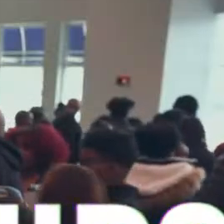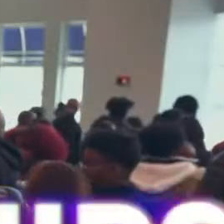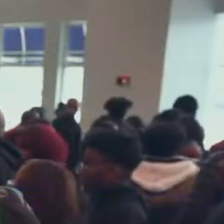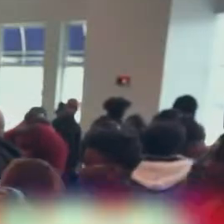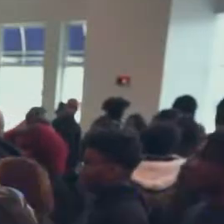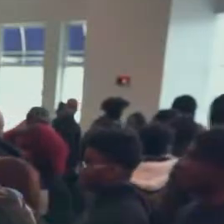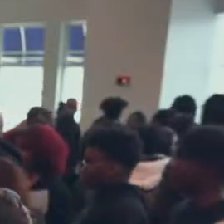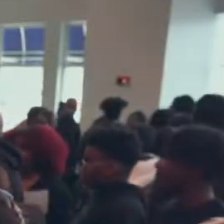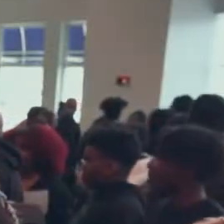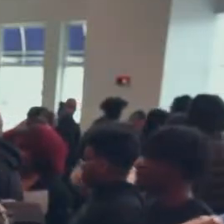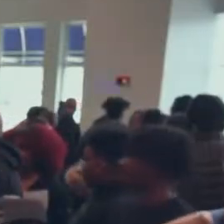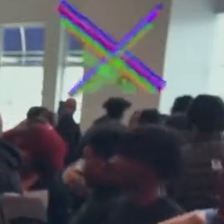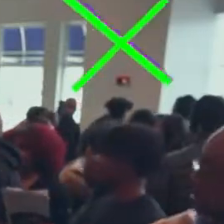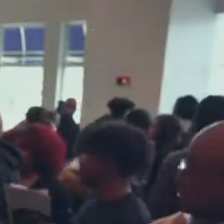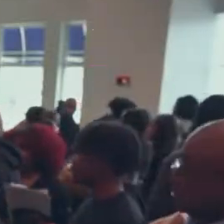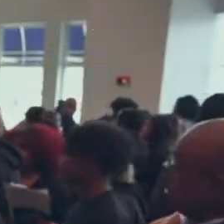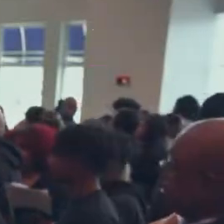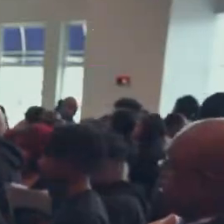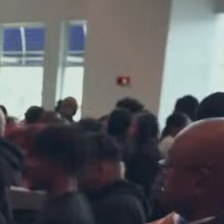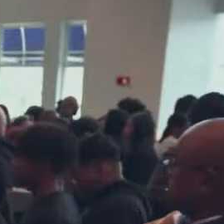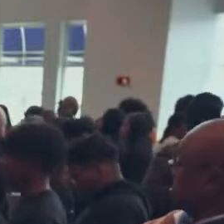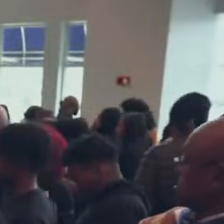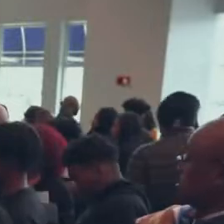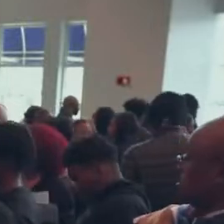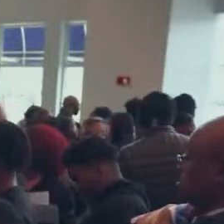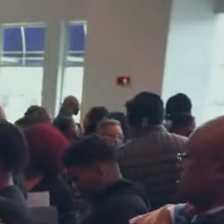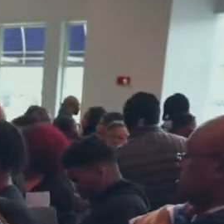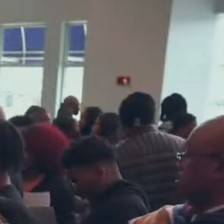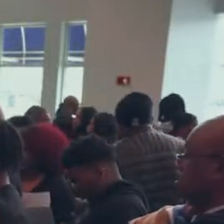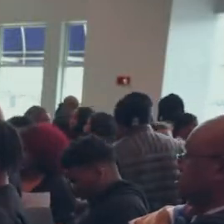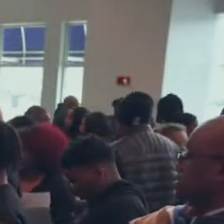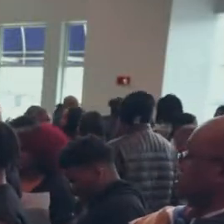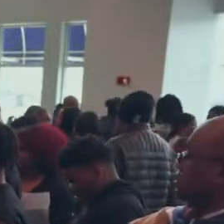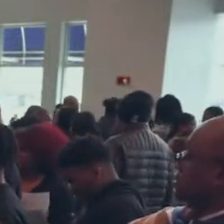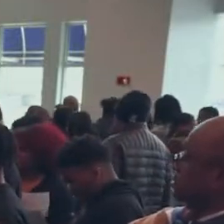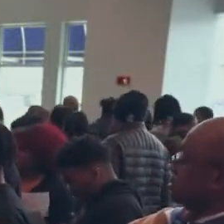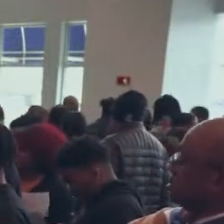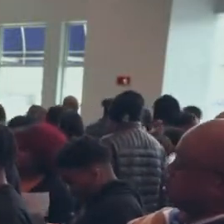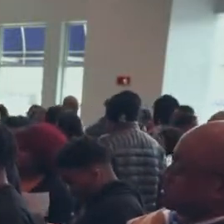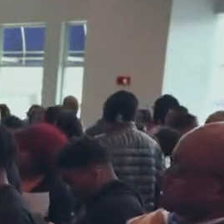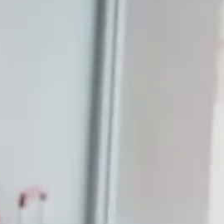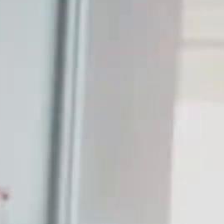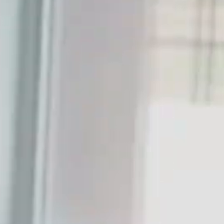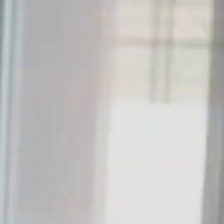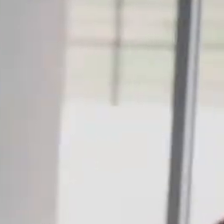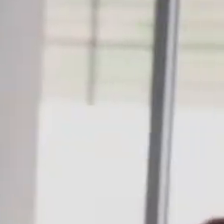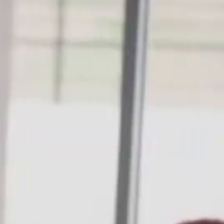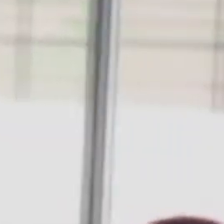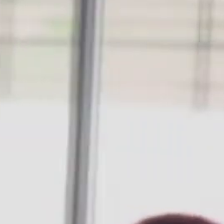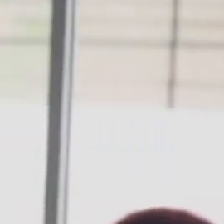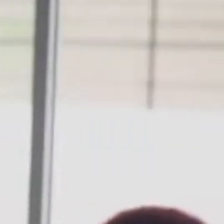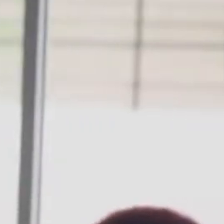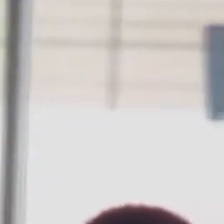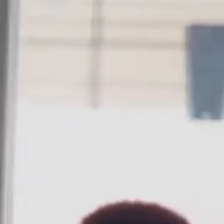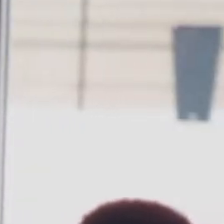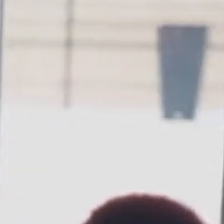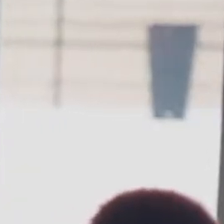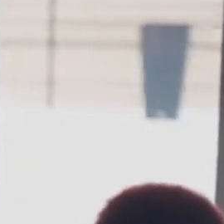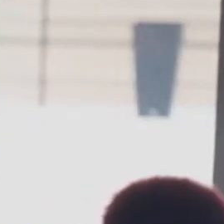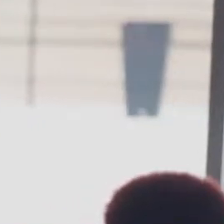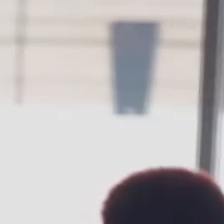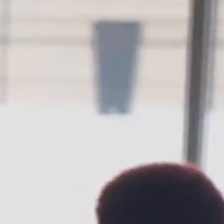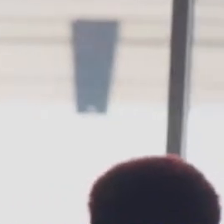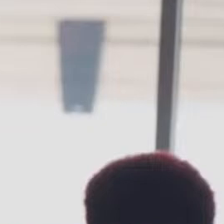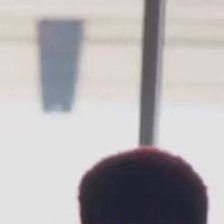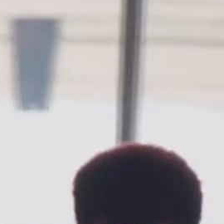Springfield, exciting news, our 2024 scholarship season is now officially open. Whether you are a graduating high school senior or currently